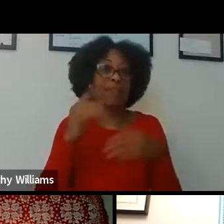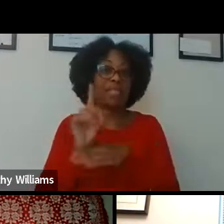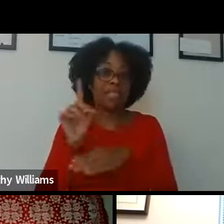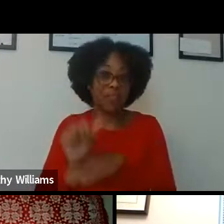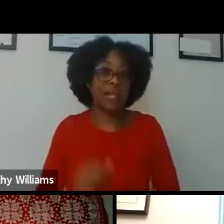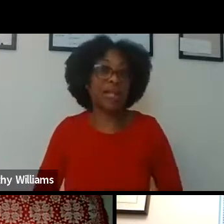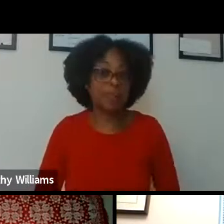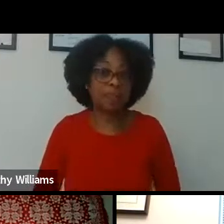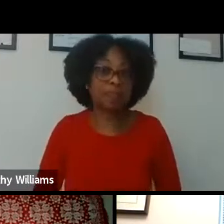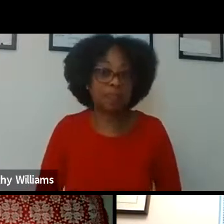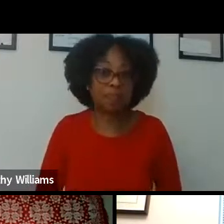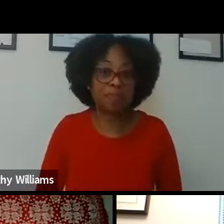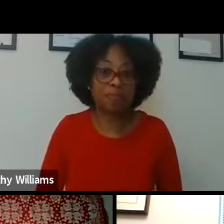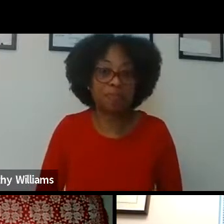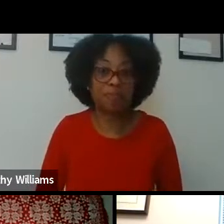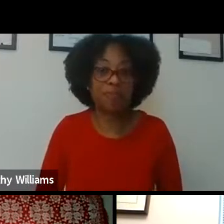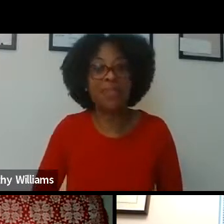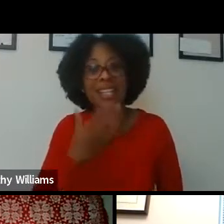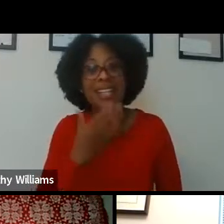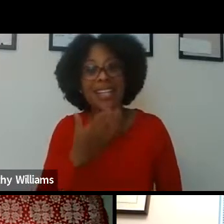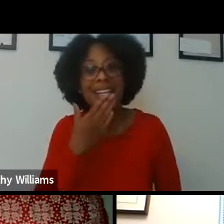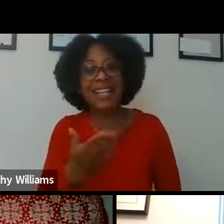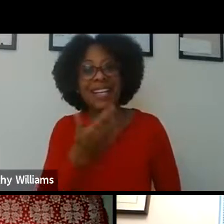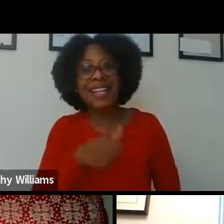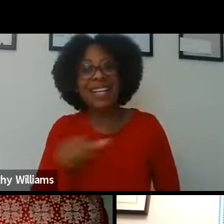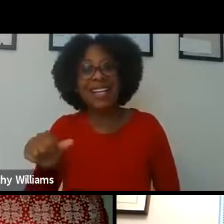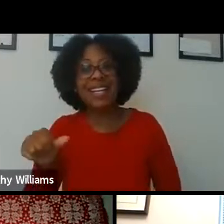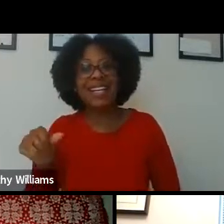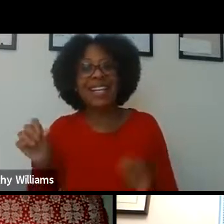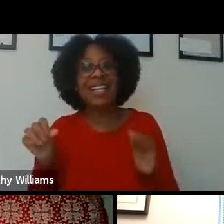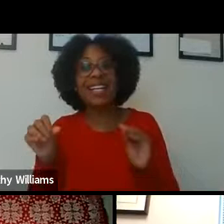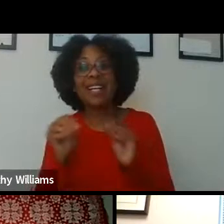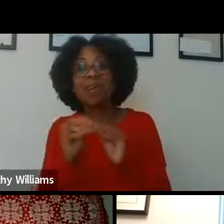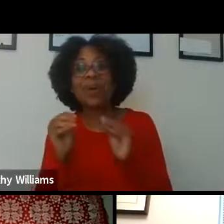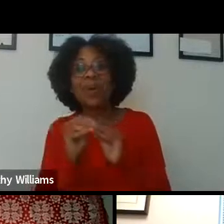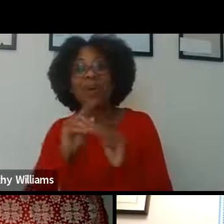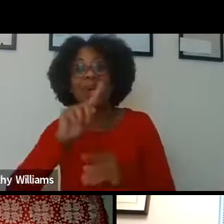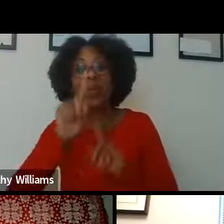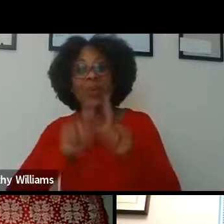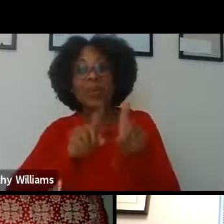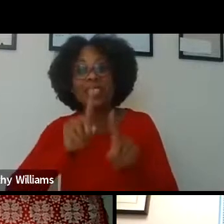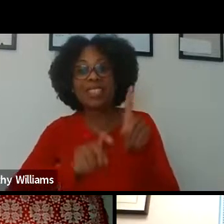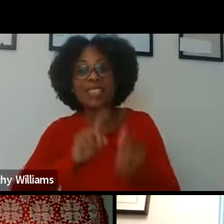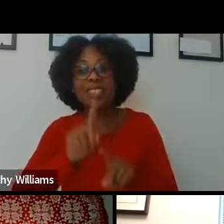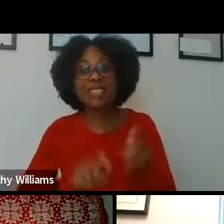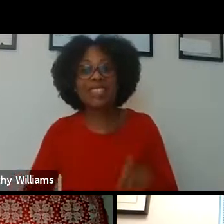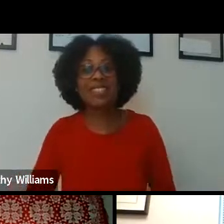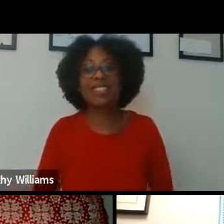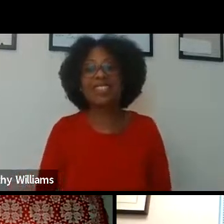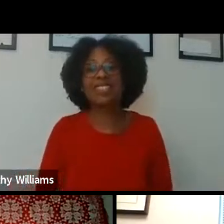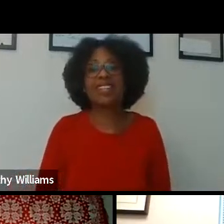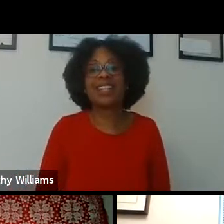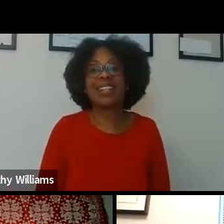that. Do we have any more questions?